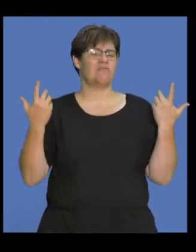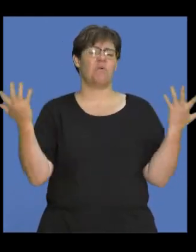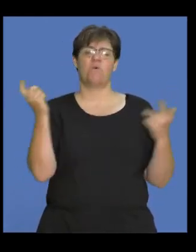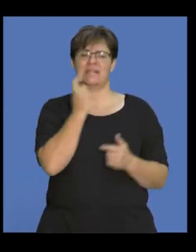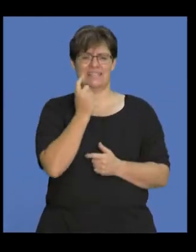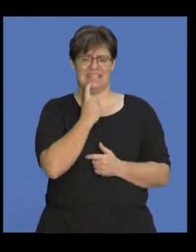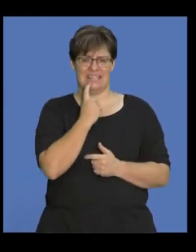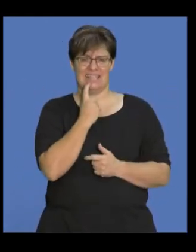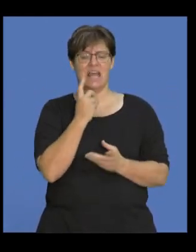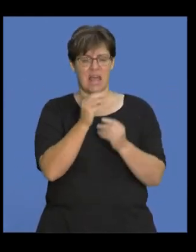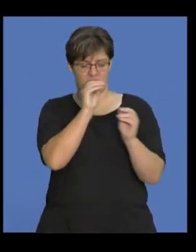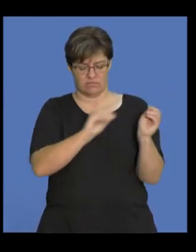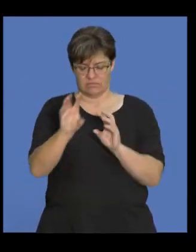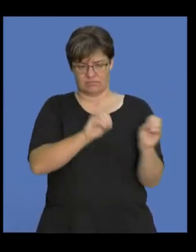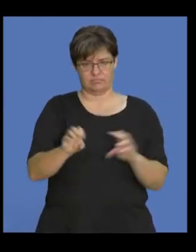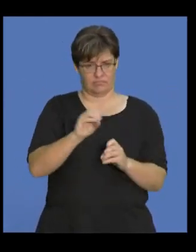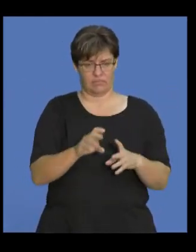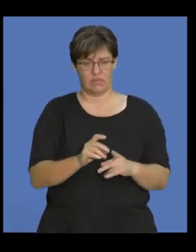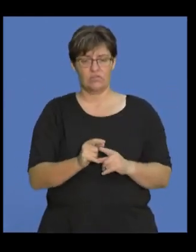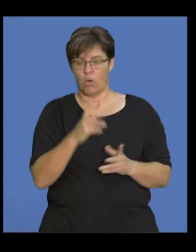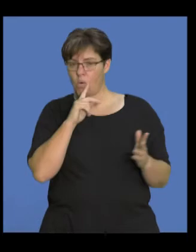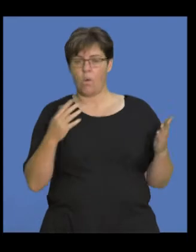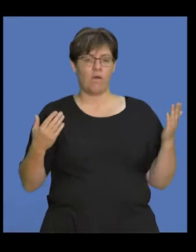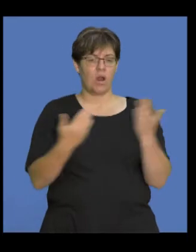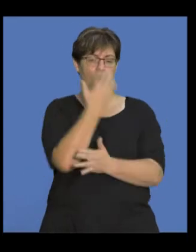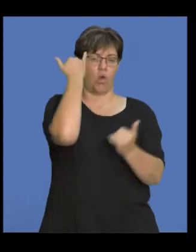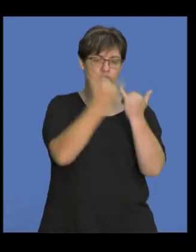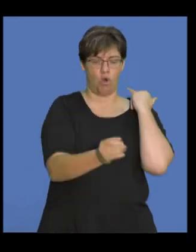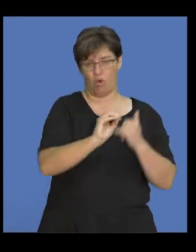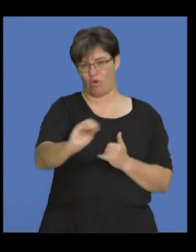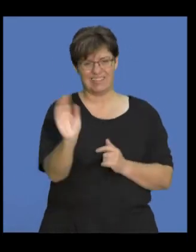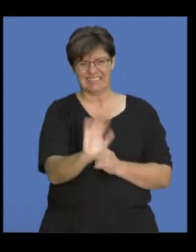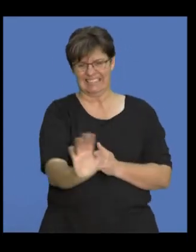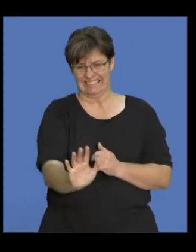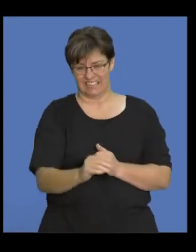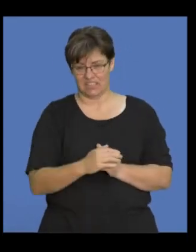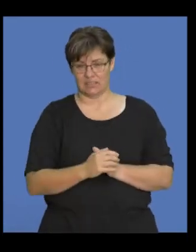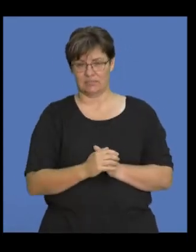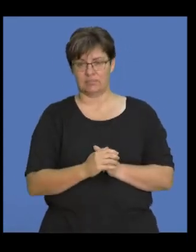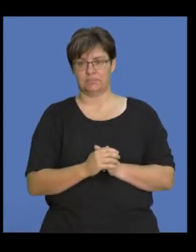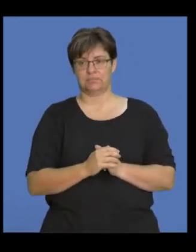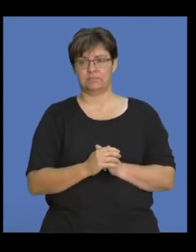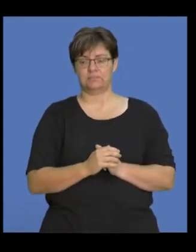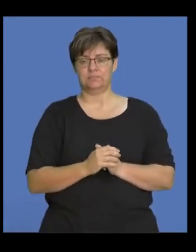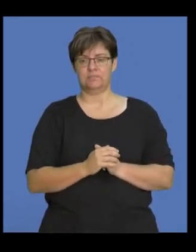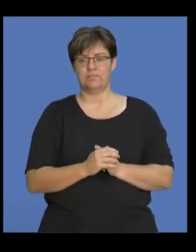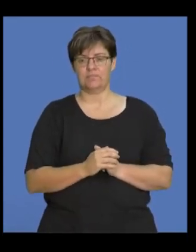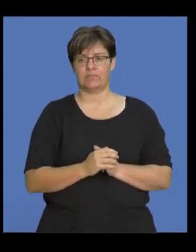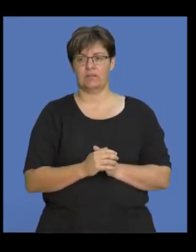you're substituting so that you don't misplace values when you are busy substituting. So this